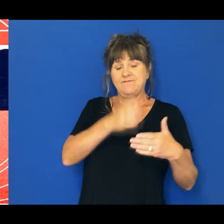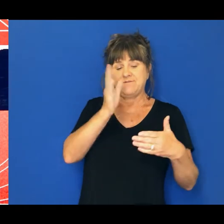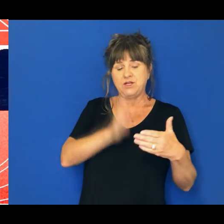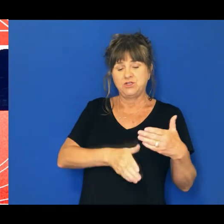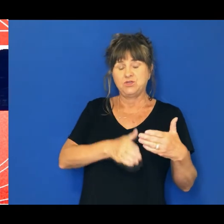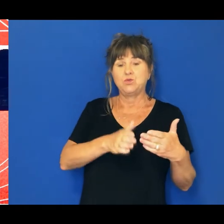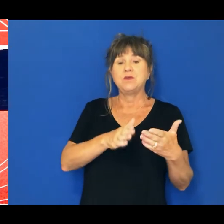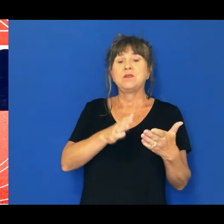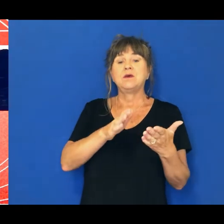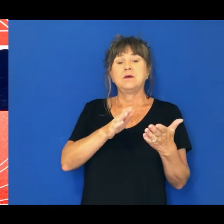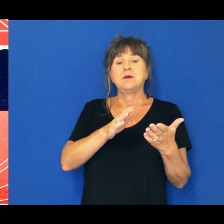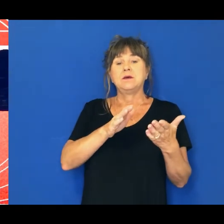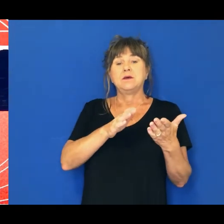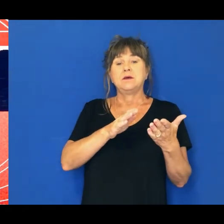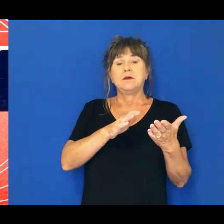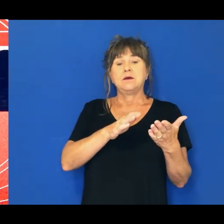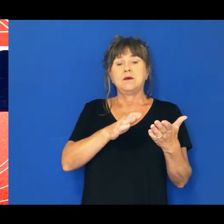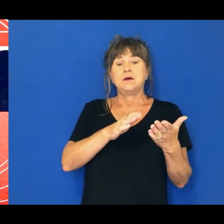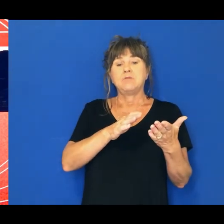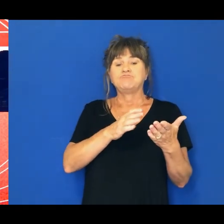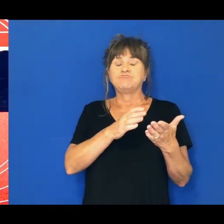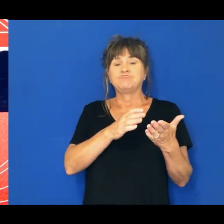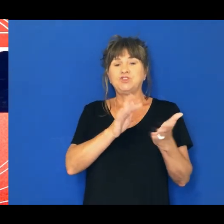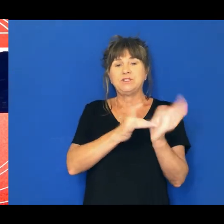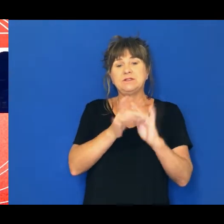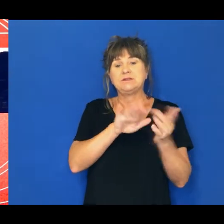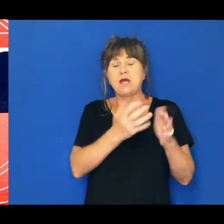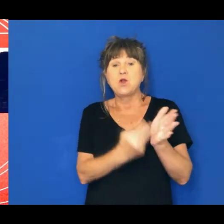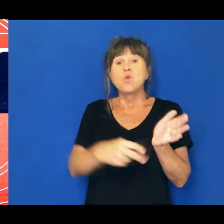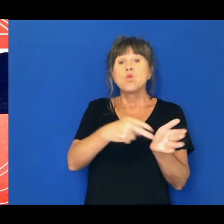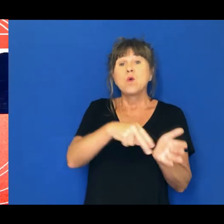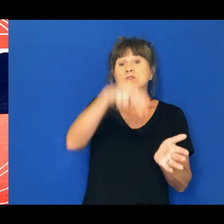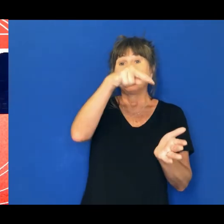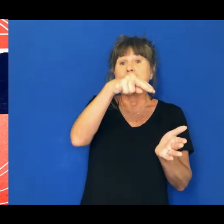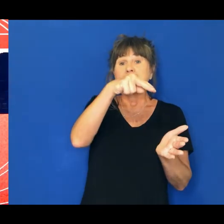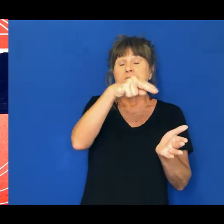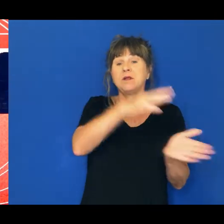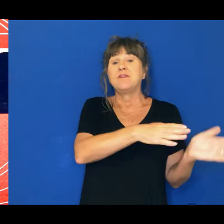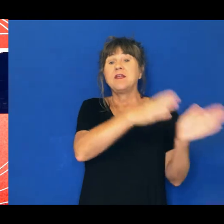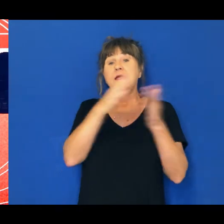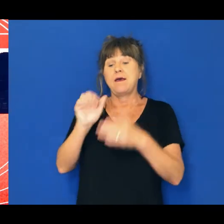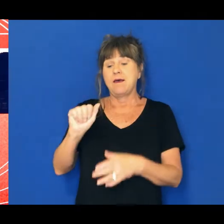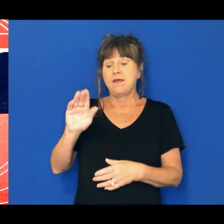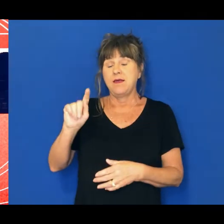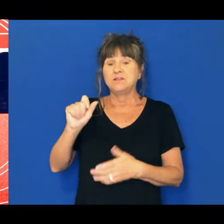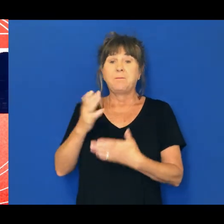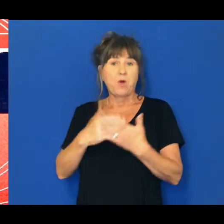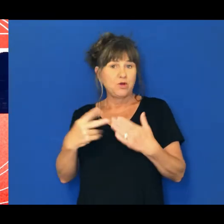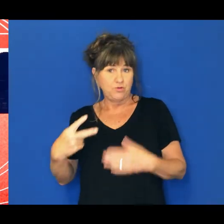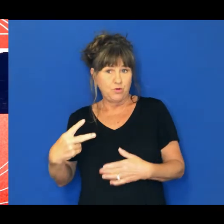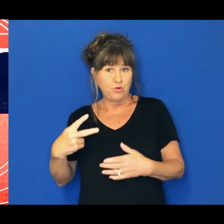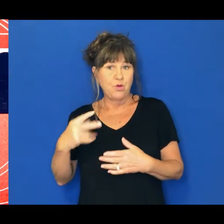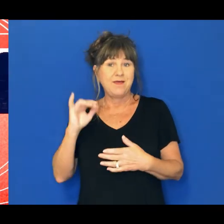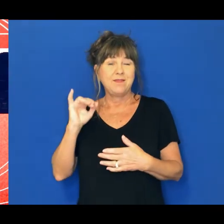Easter is where Acts begins with the ascension of Jesus into heaven and the descending power of the